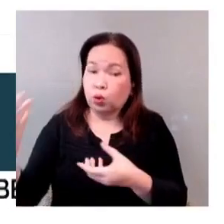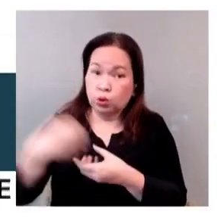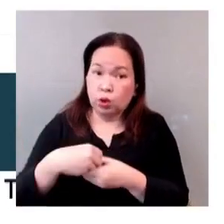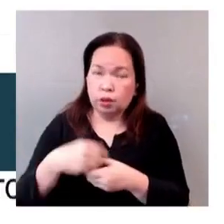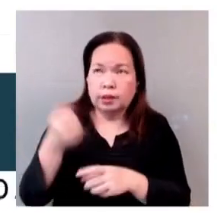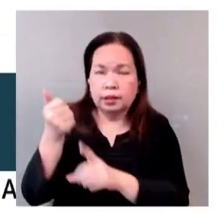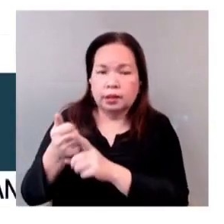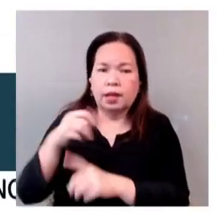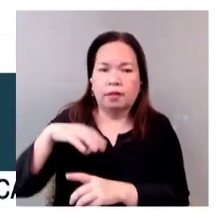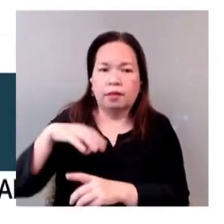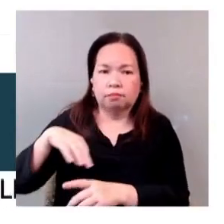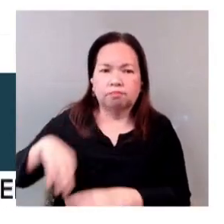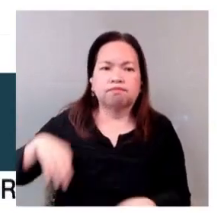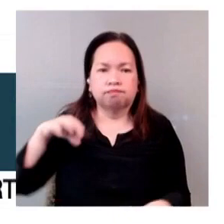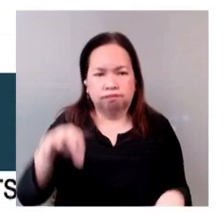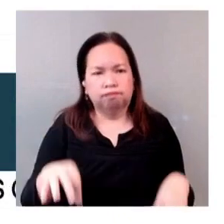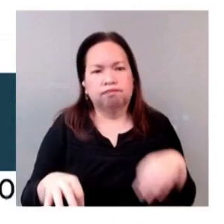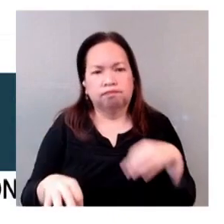ask